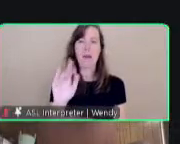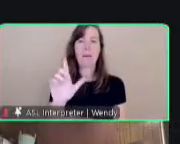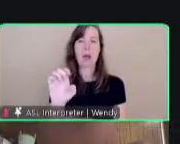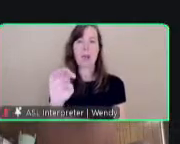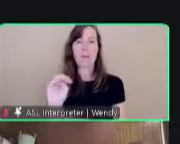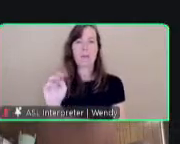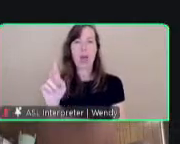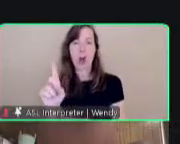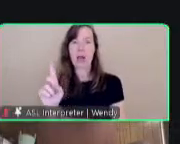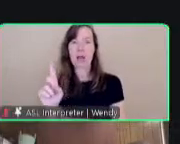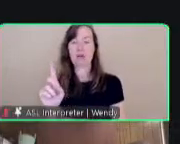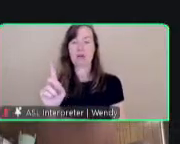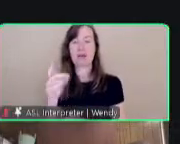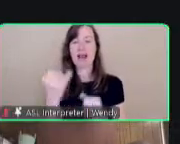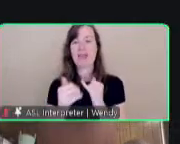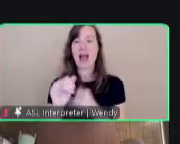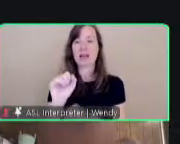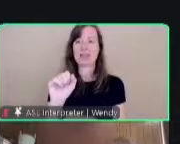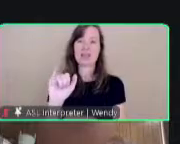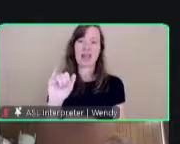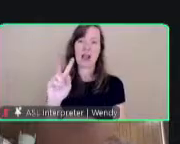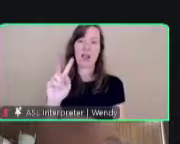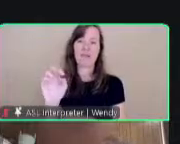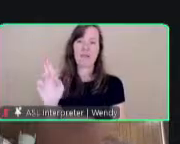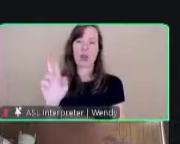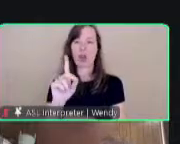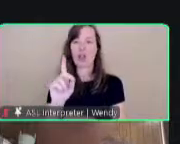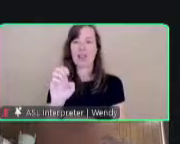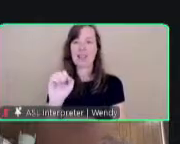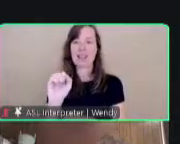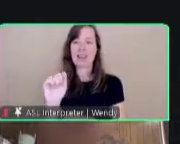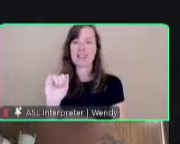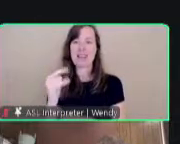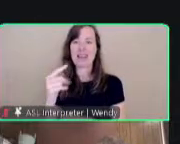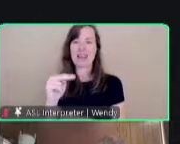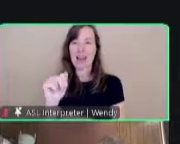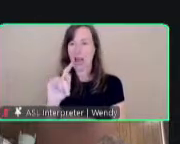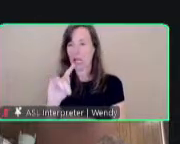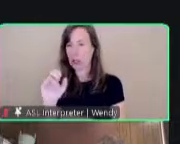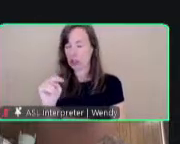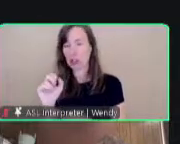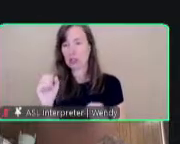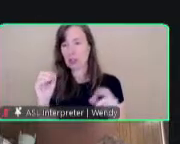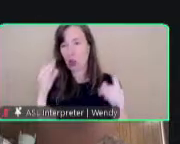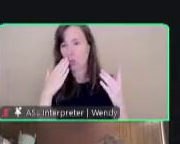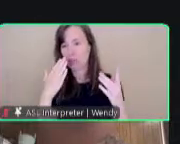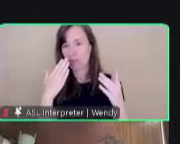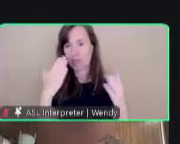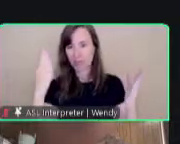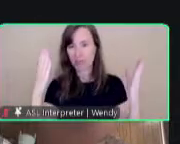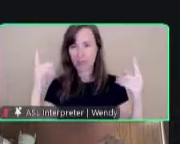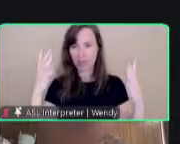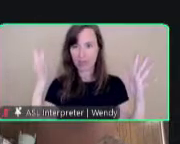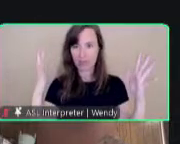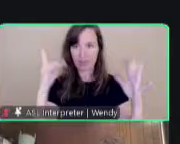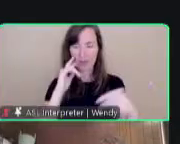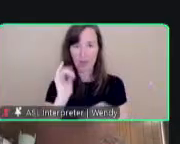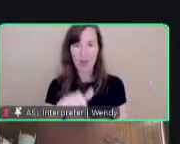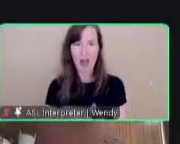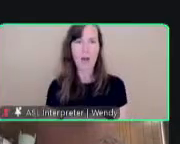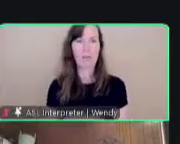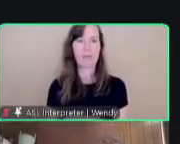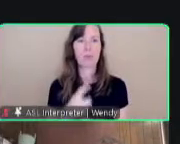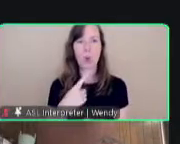Silver designation. So I just want to give a shout out to that. We retain the Tree City